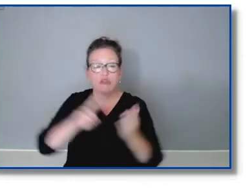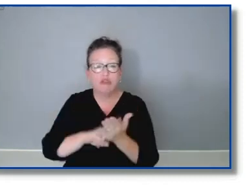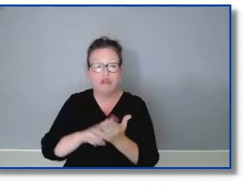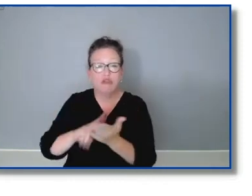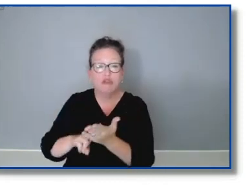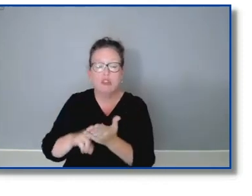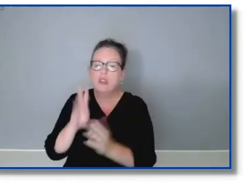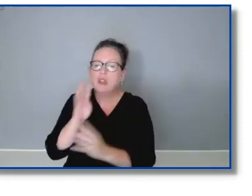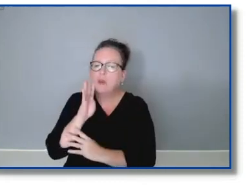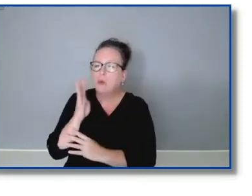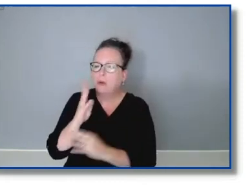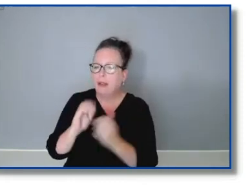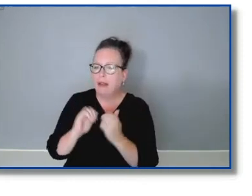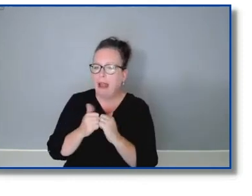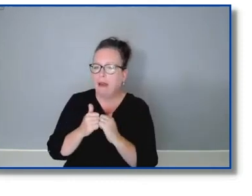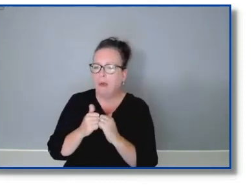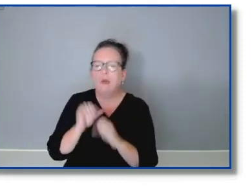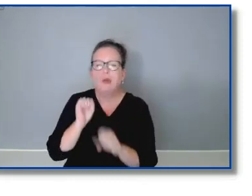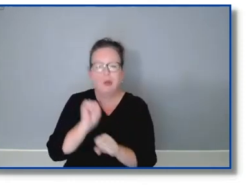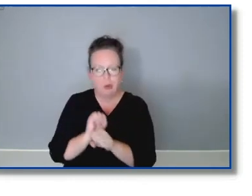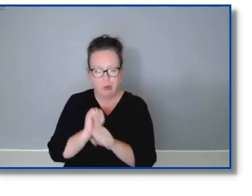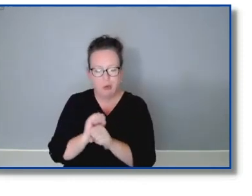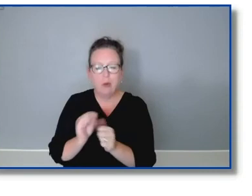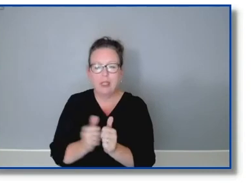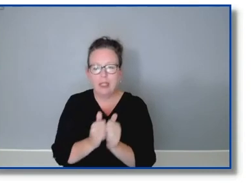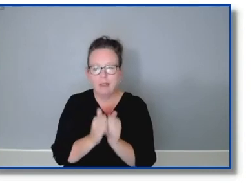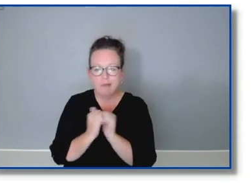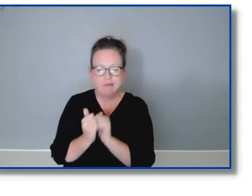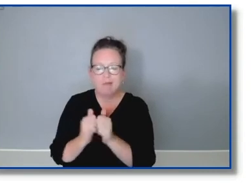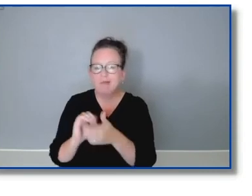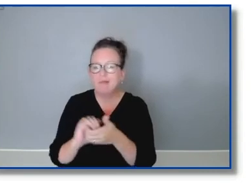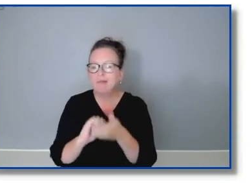created in collaboration with